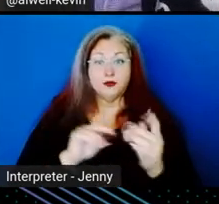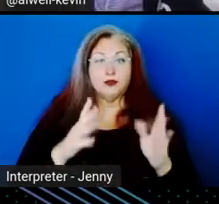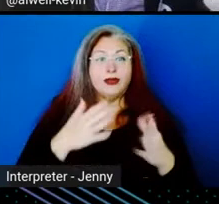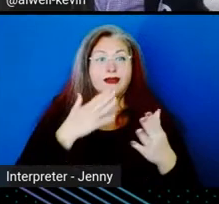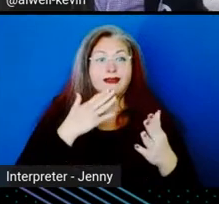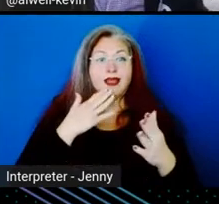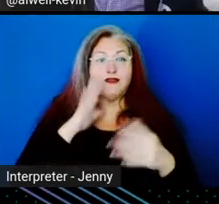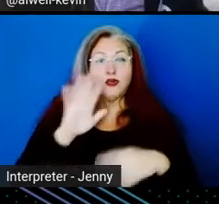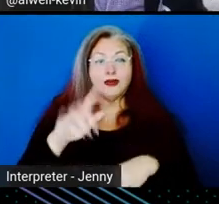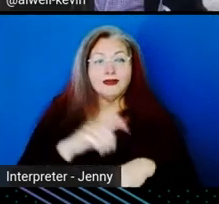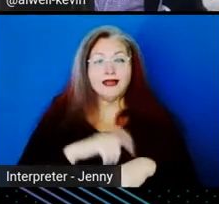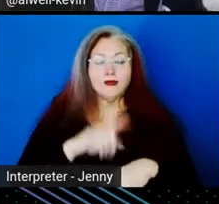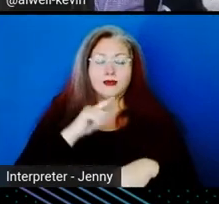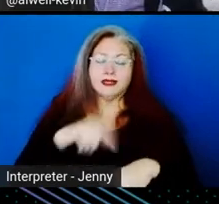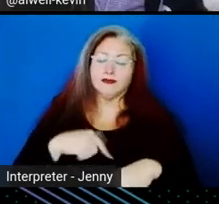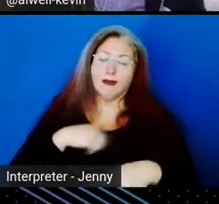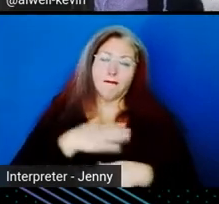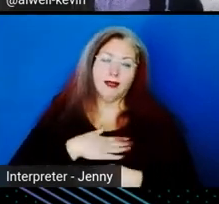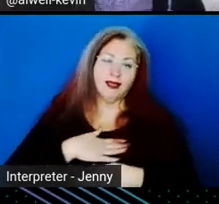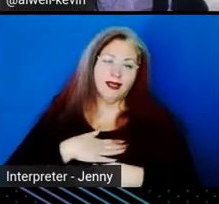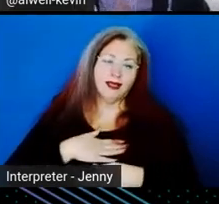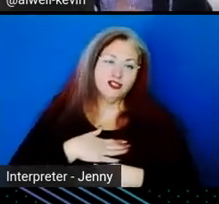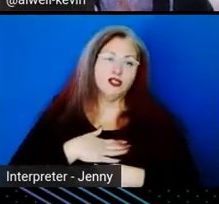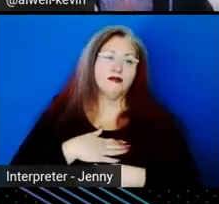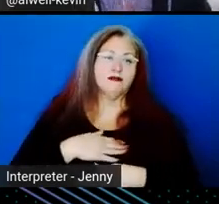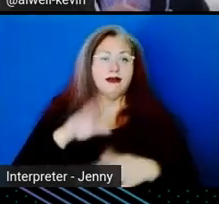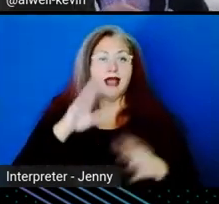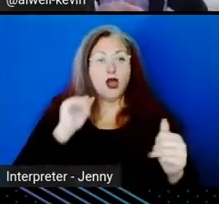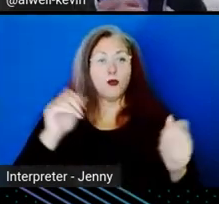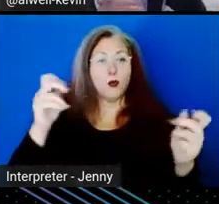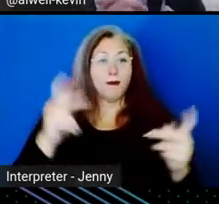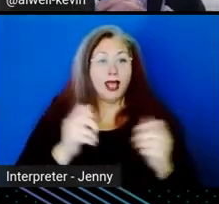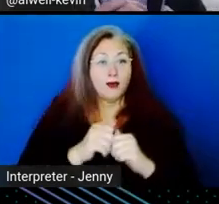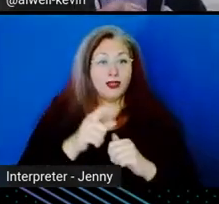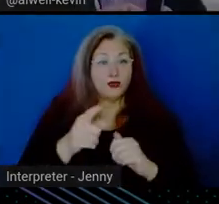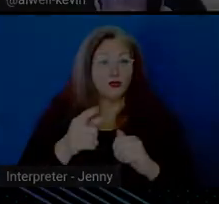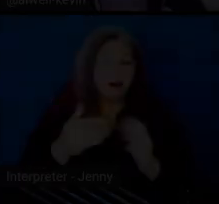So thank you very much for your time. It was an absolute pleasure. And I hope to be back with you again.